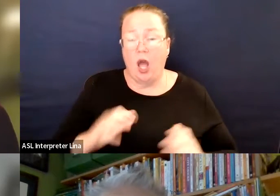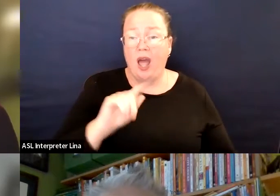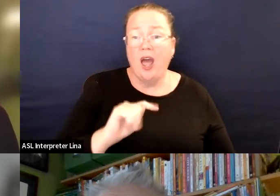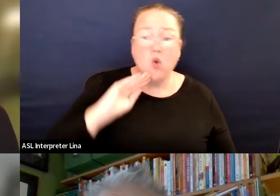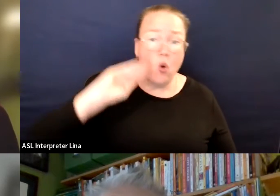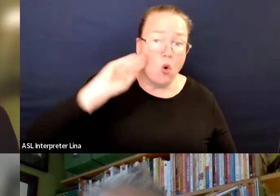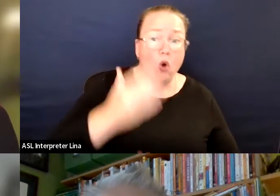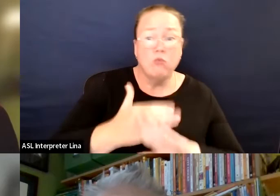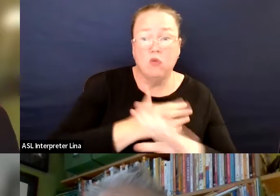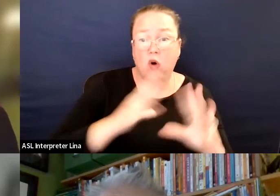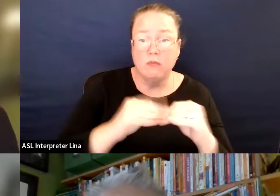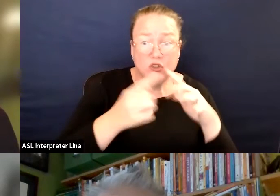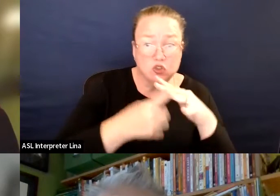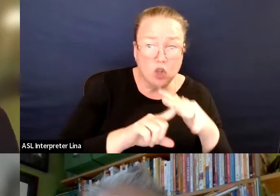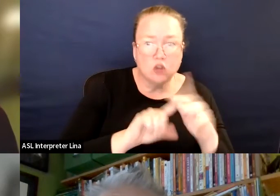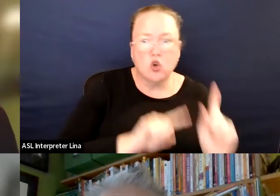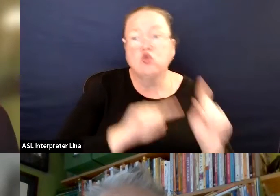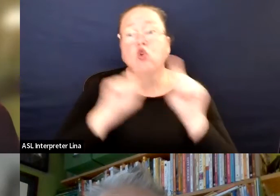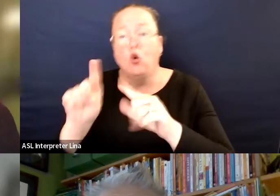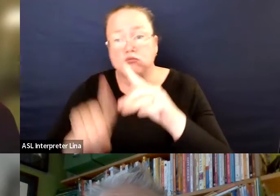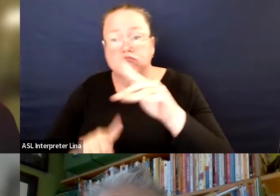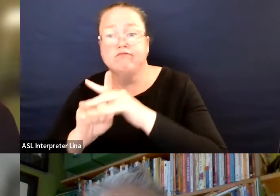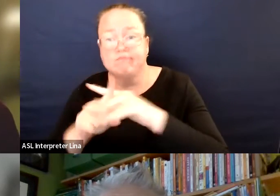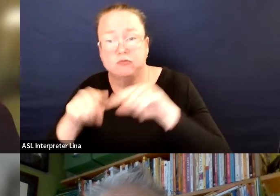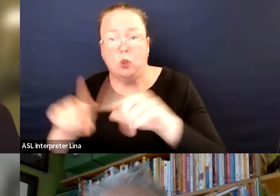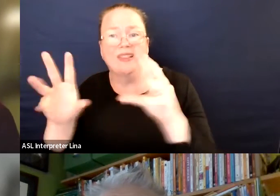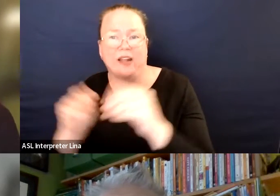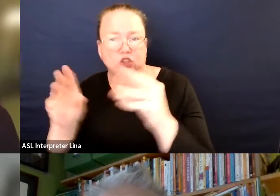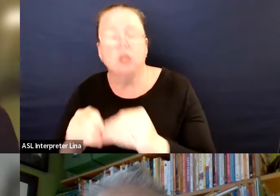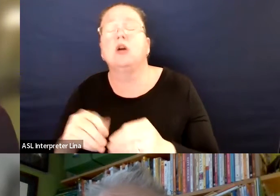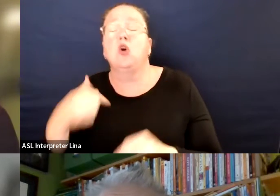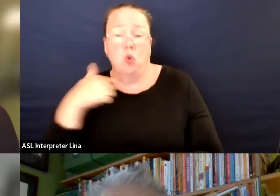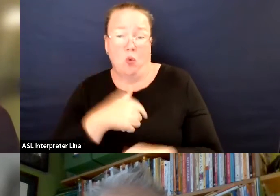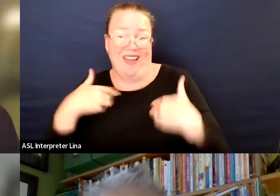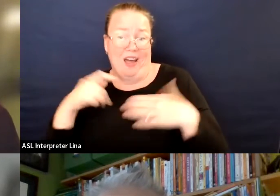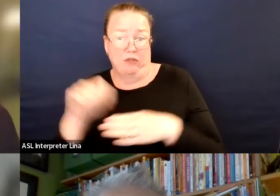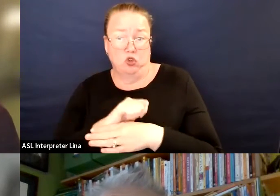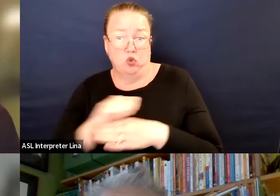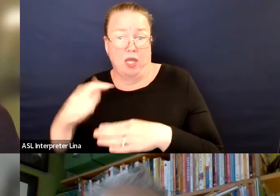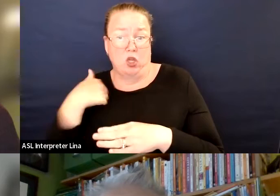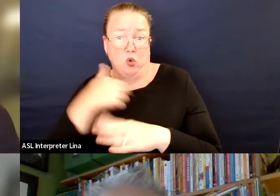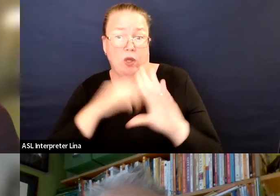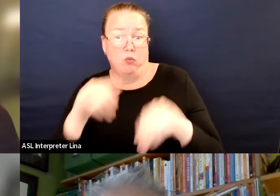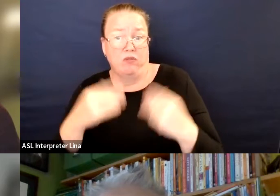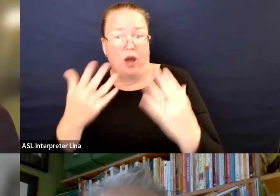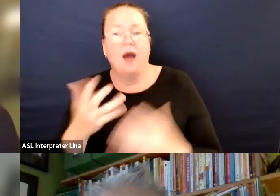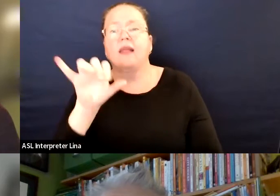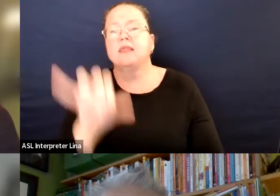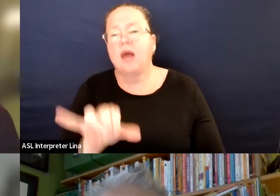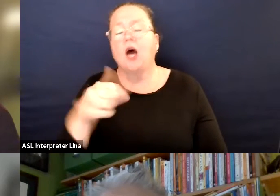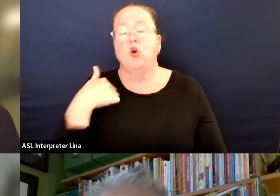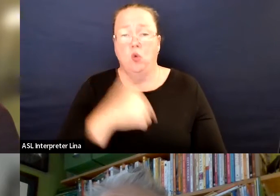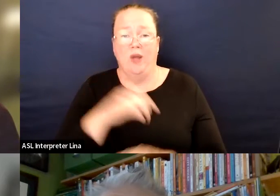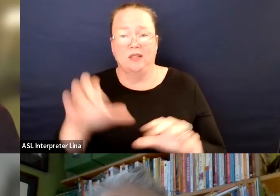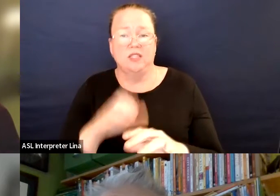before the session starts or to go at the session. And we have a training that we put together that we did for